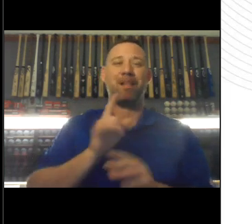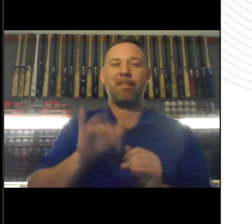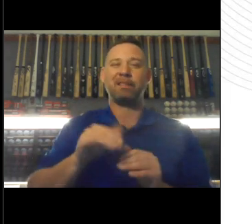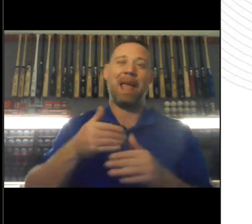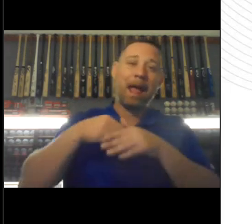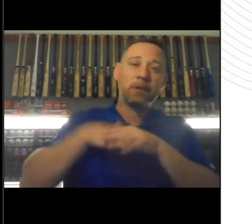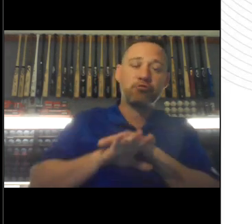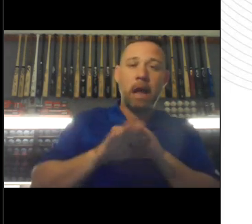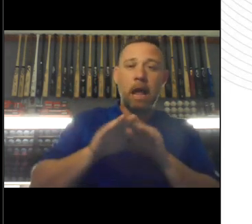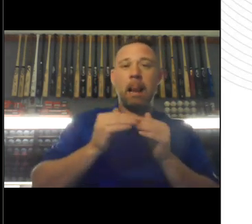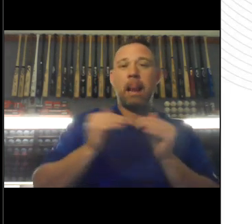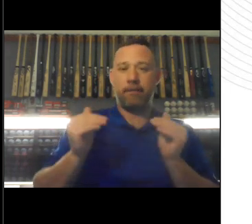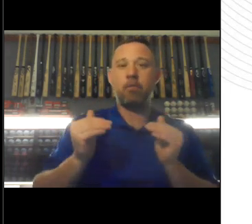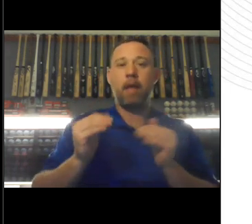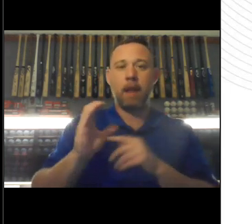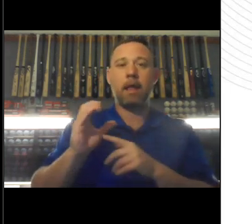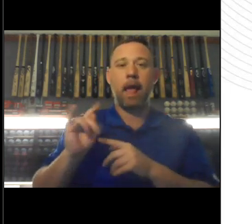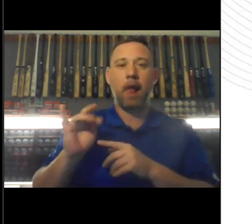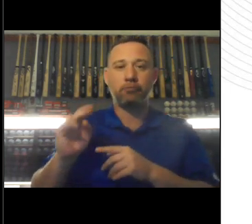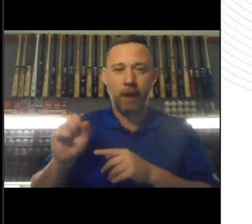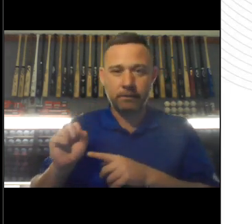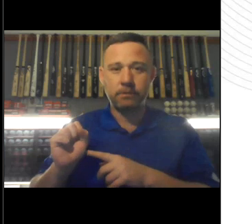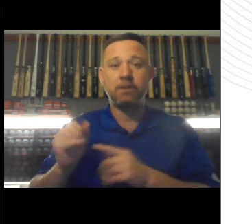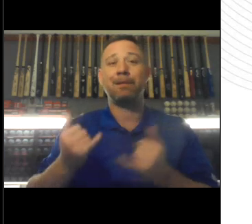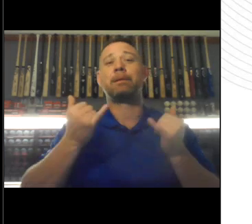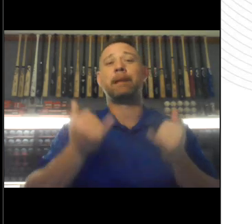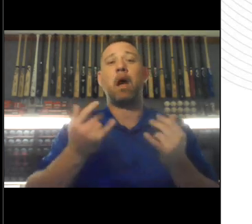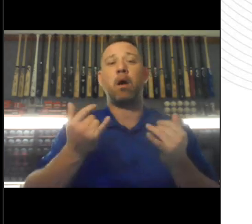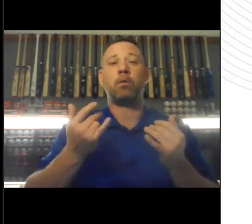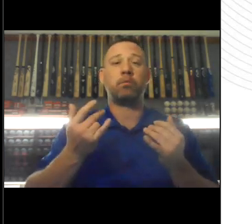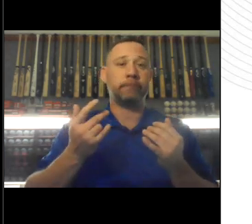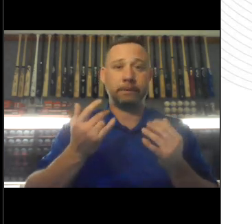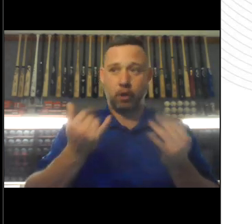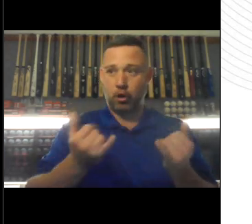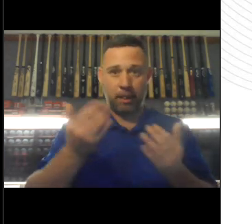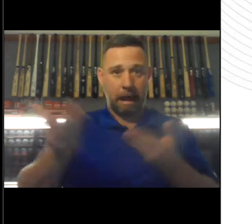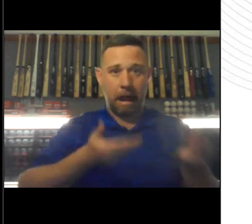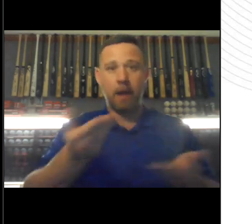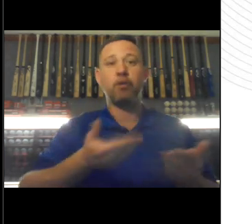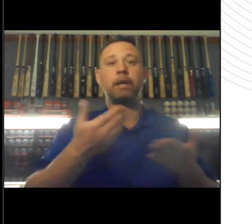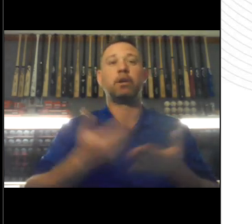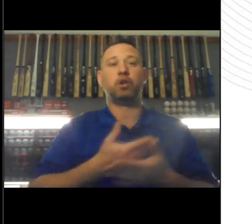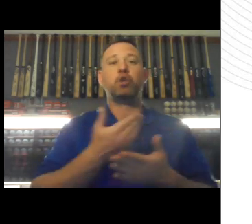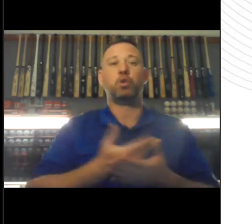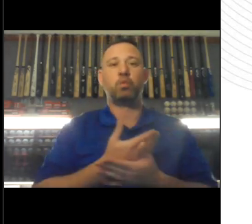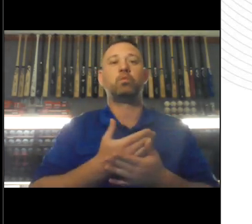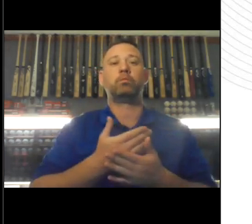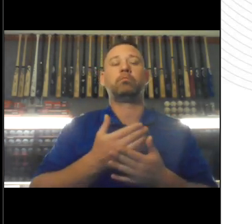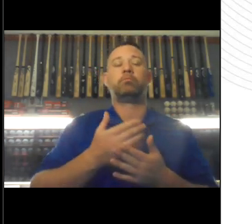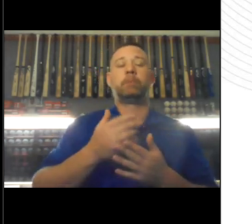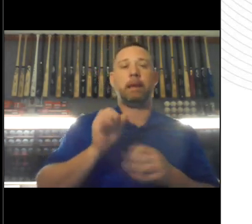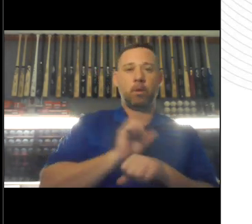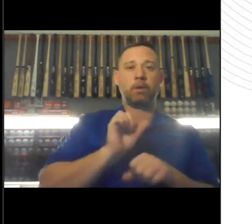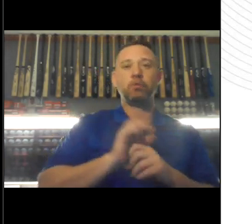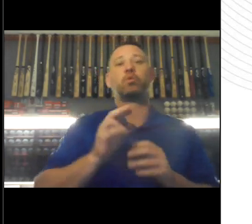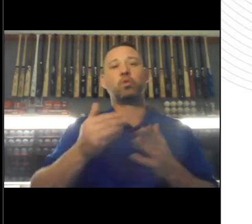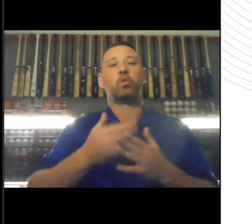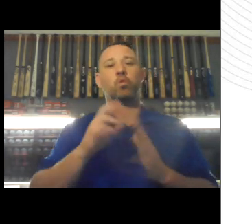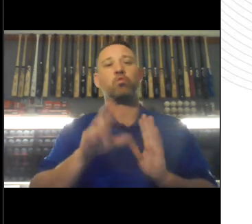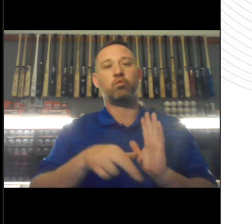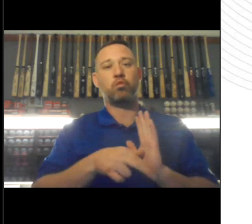Caltrans. He's actually now currently hiring new jets into surveying roles, which is something he